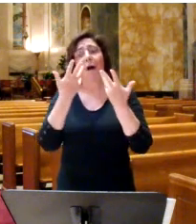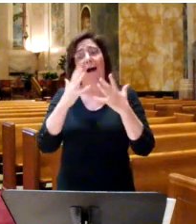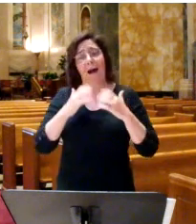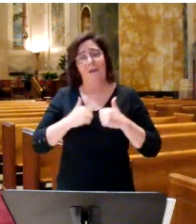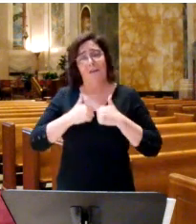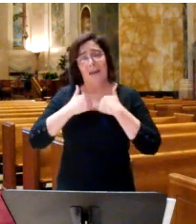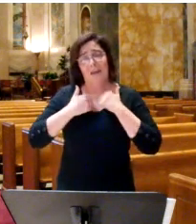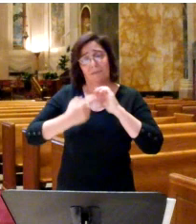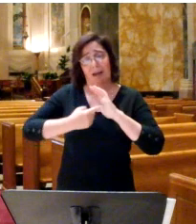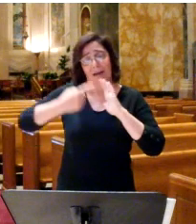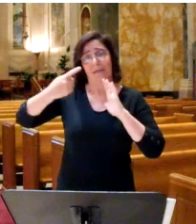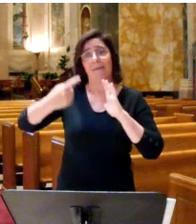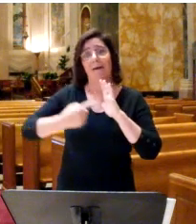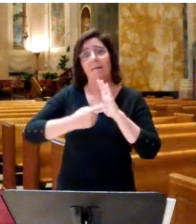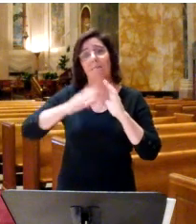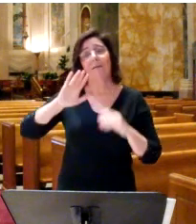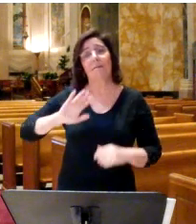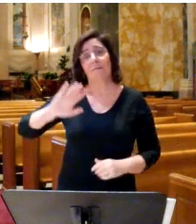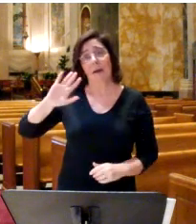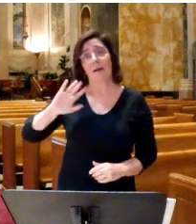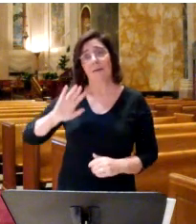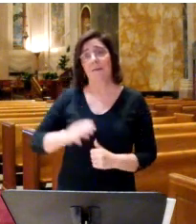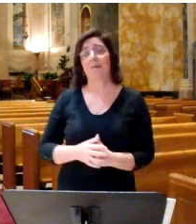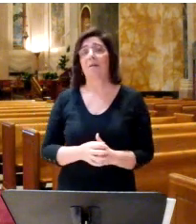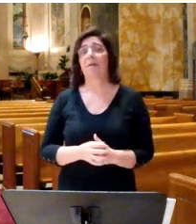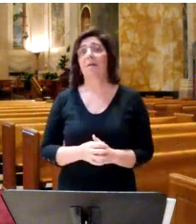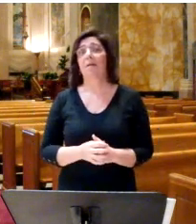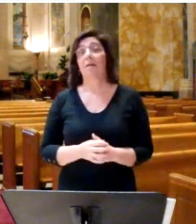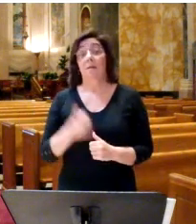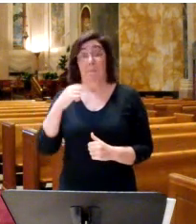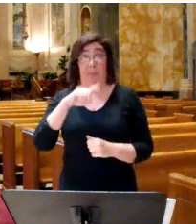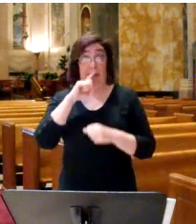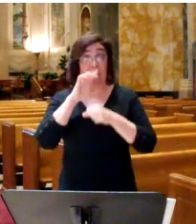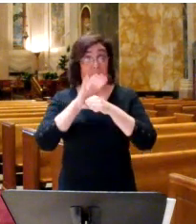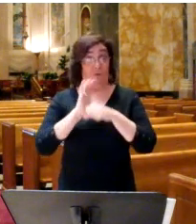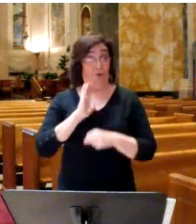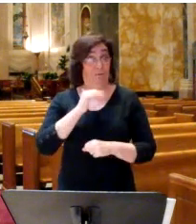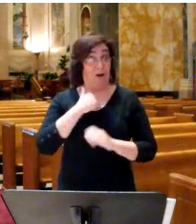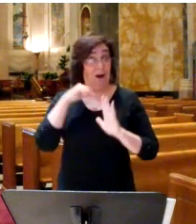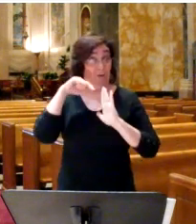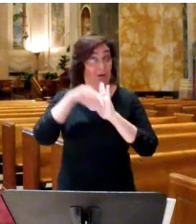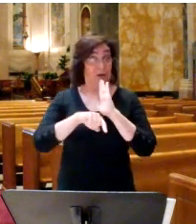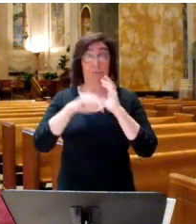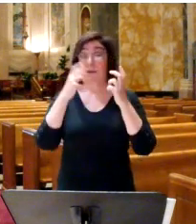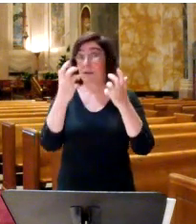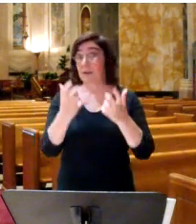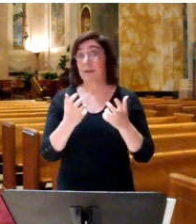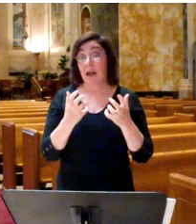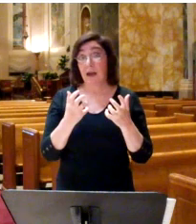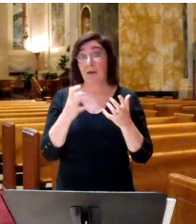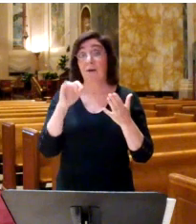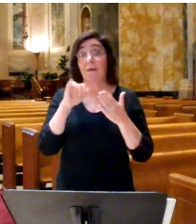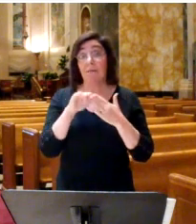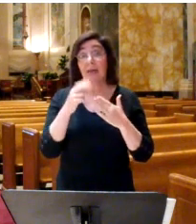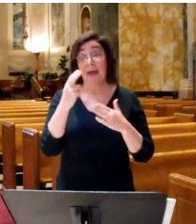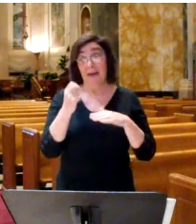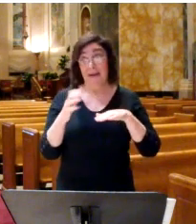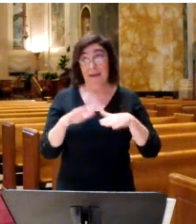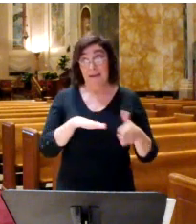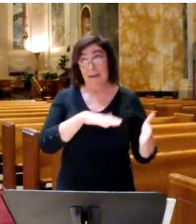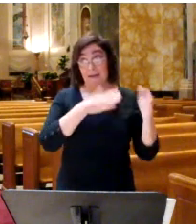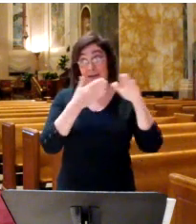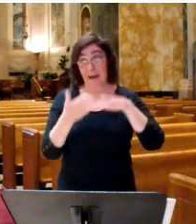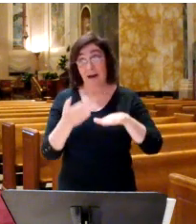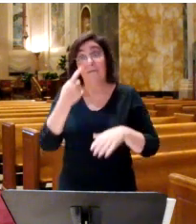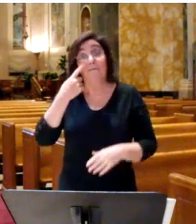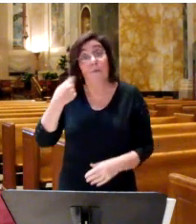at time in the past. And they confirm our deepest desire that he